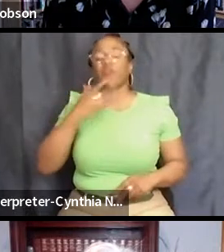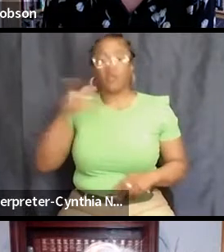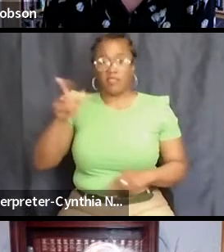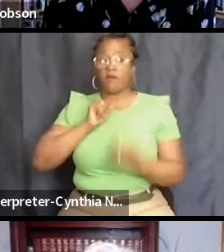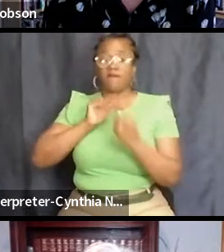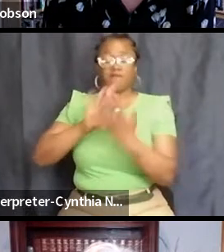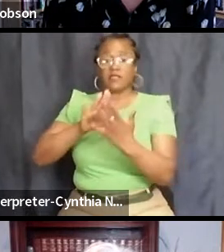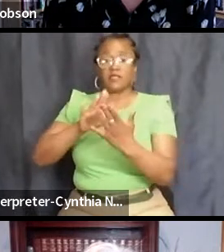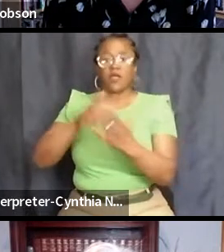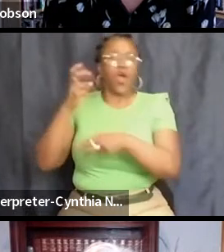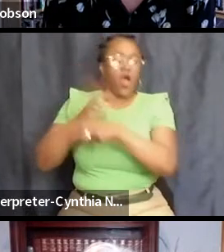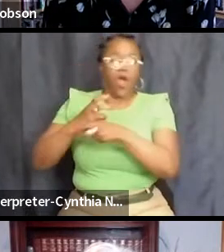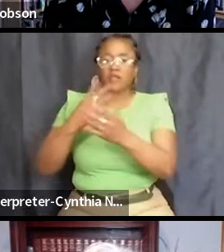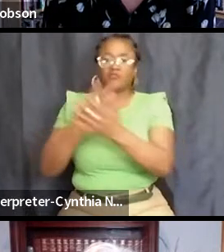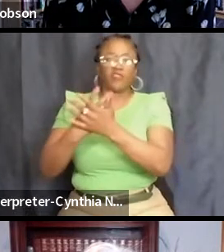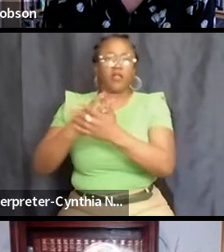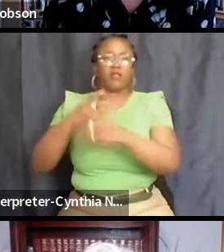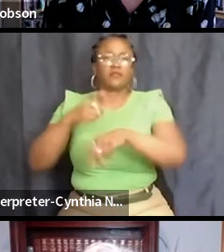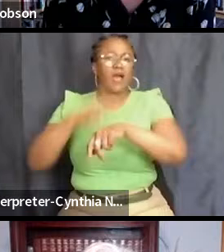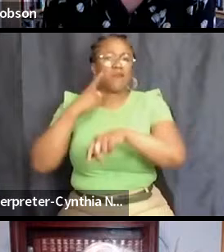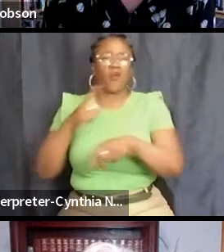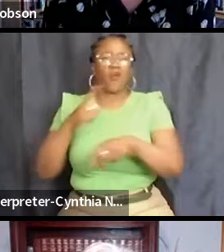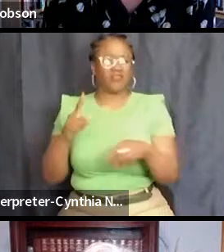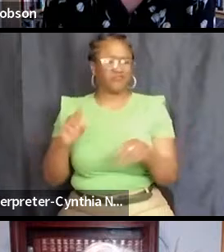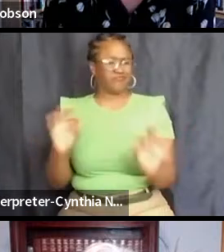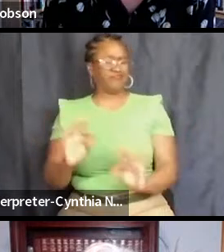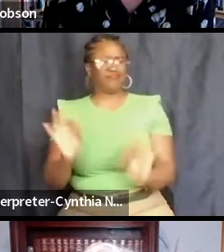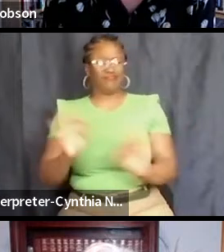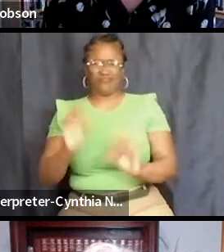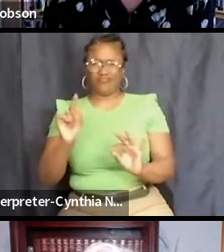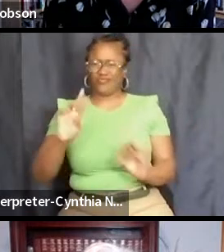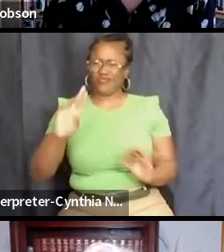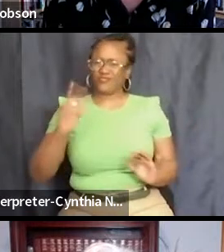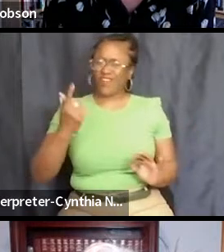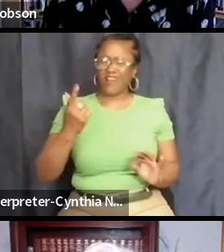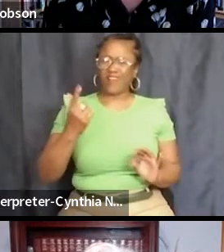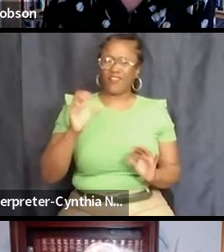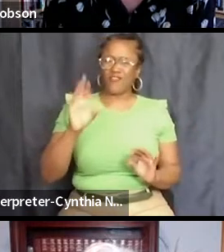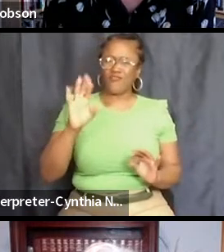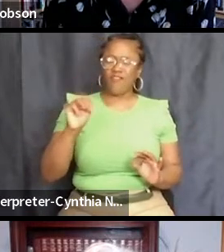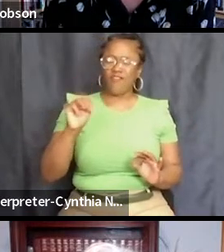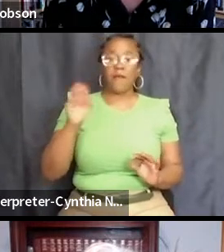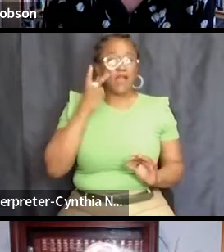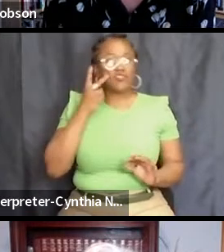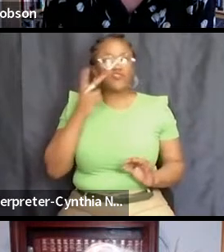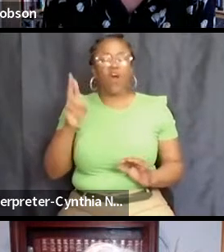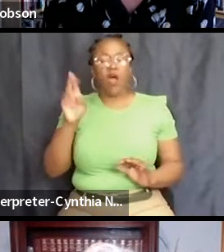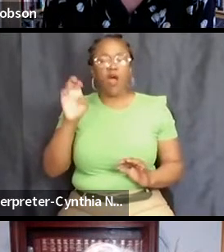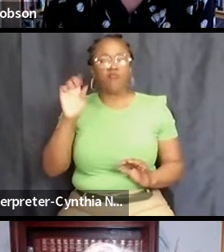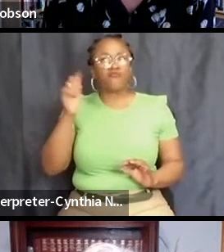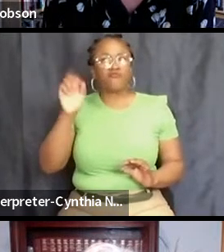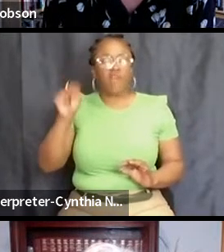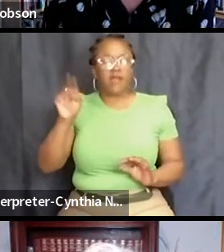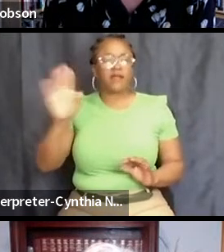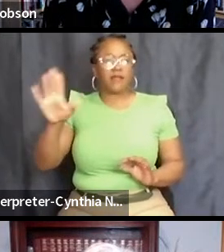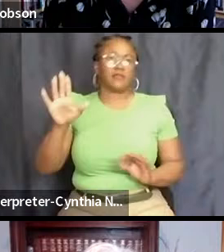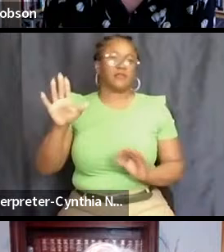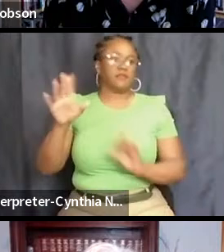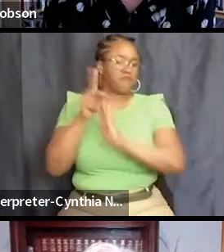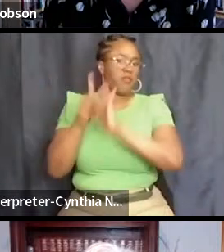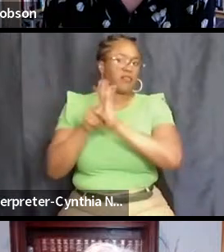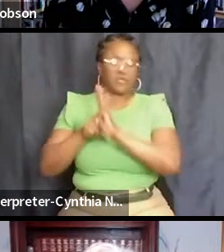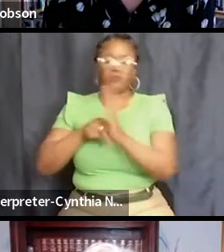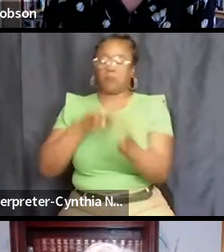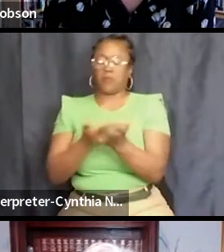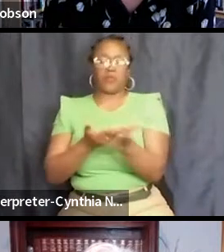for petty drug crimes. And I had a front row seat to Reagan's racist war on drugs. Later in my late 30s,